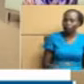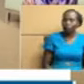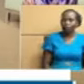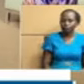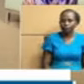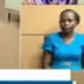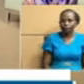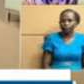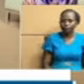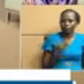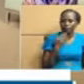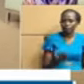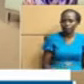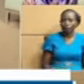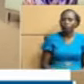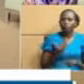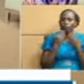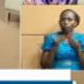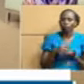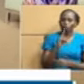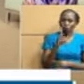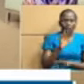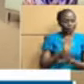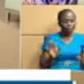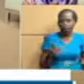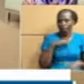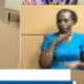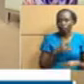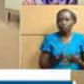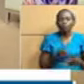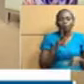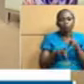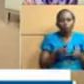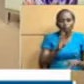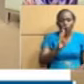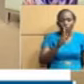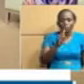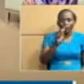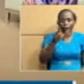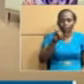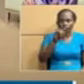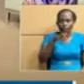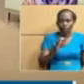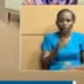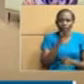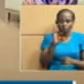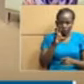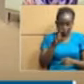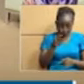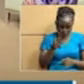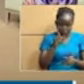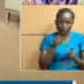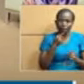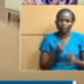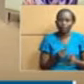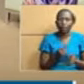sustain? Thank you so much. Thank you very much, Lydia. We can only take one. The people of Butaleja, someone, Frank Wadidi is watching us from Butaleja and says